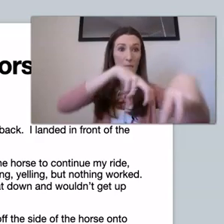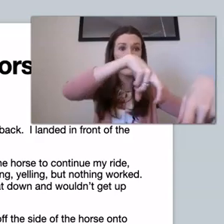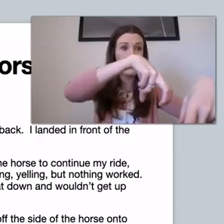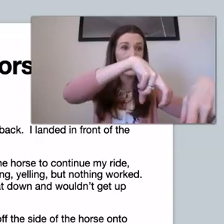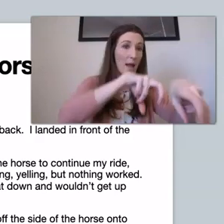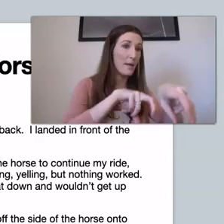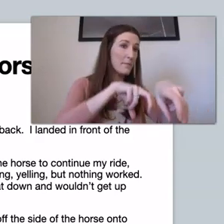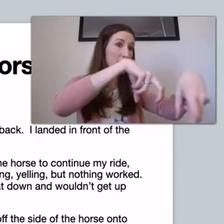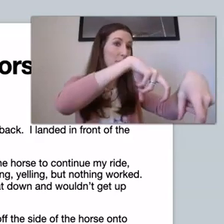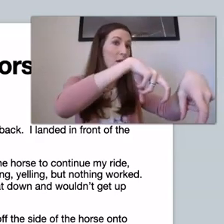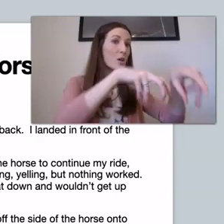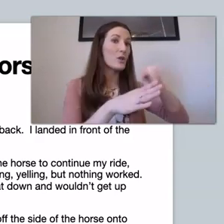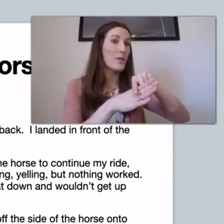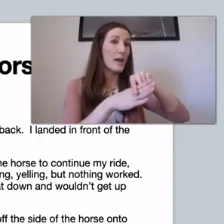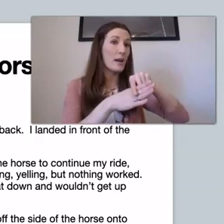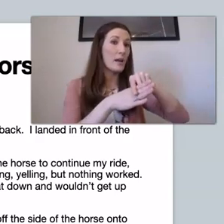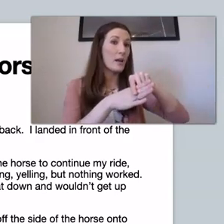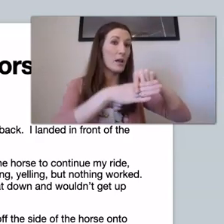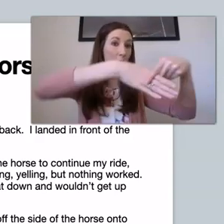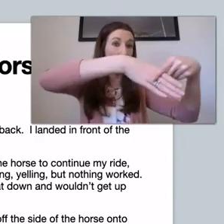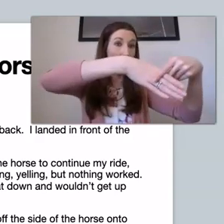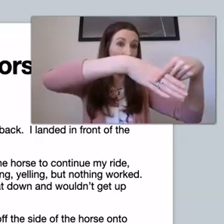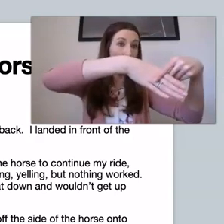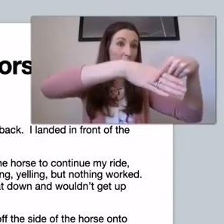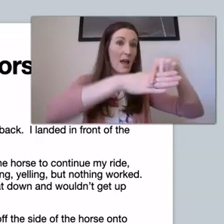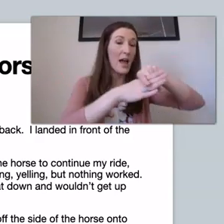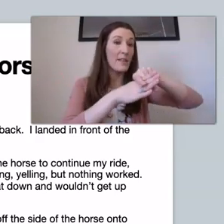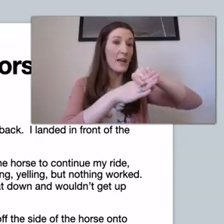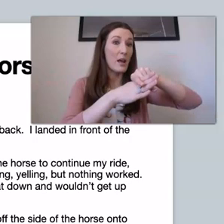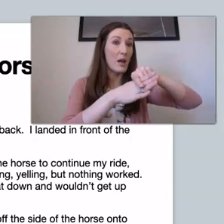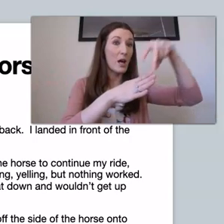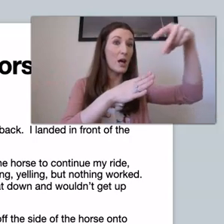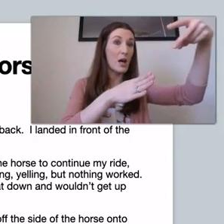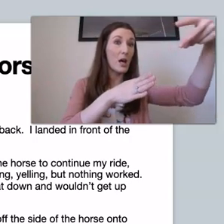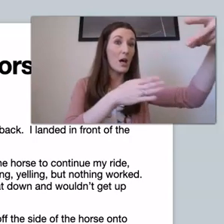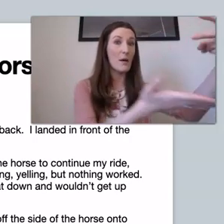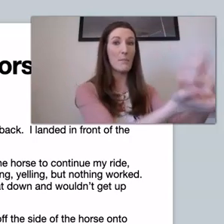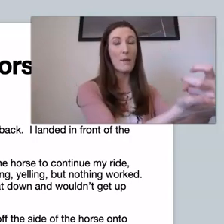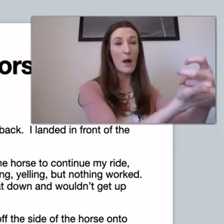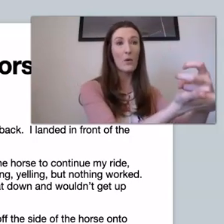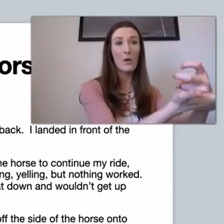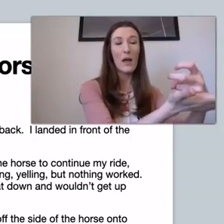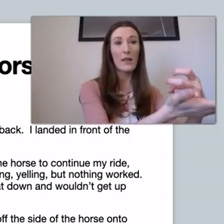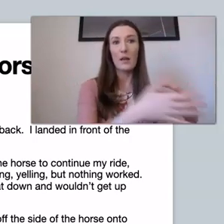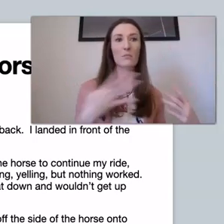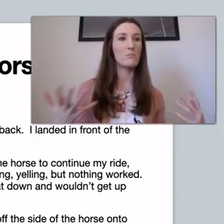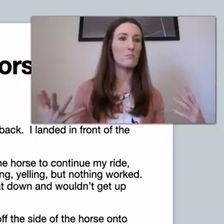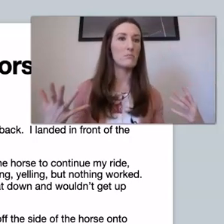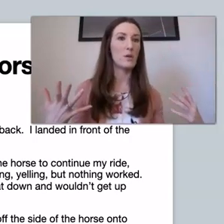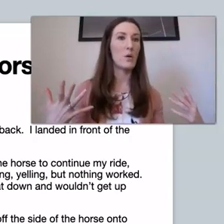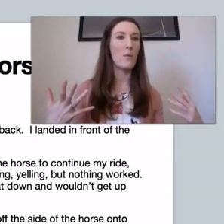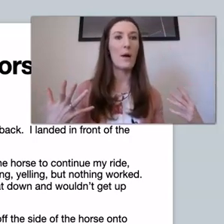this way. Okay. So then here. And then, pow. And